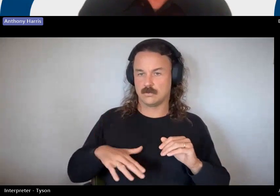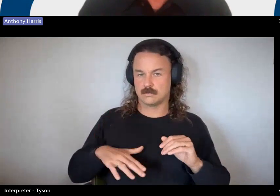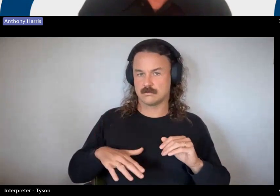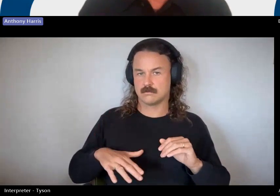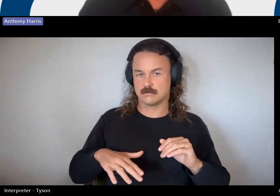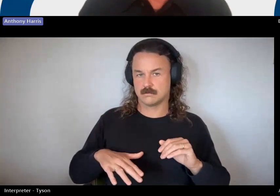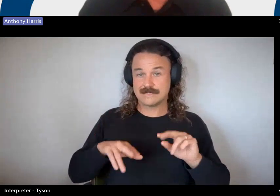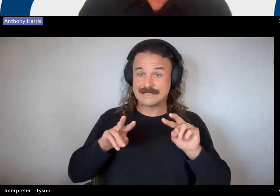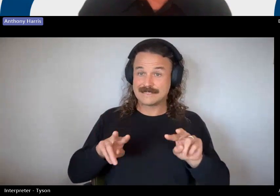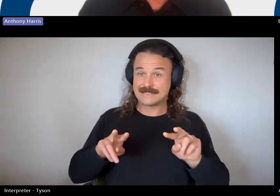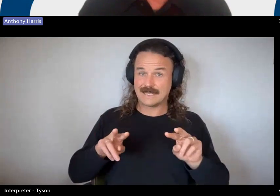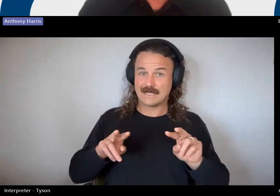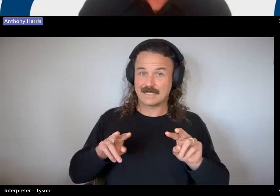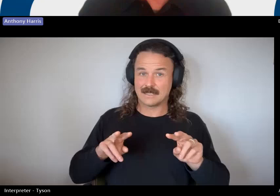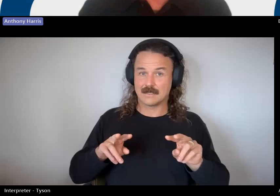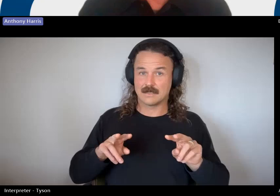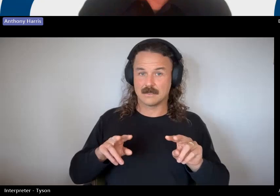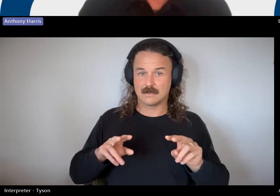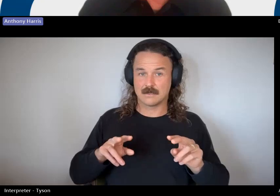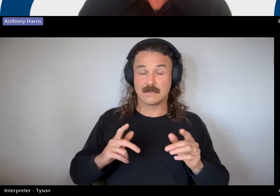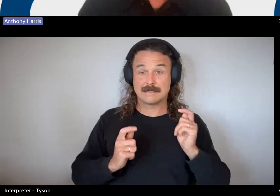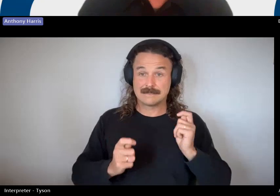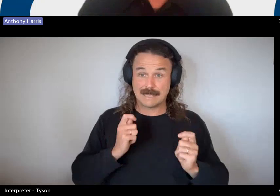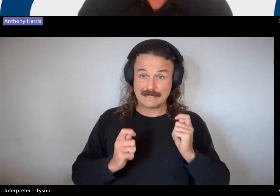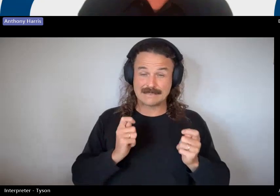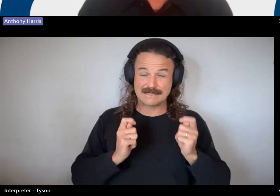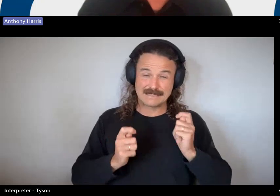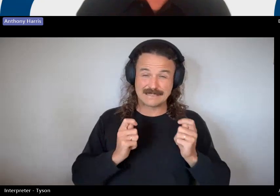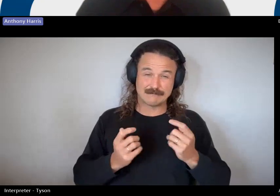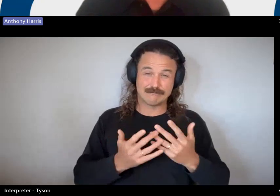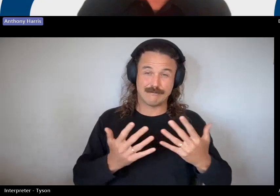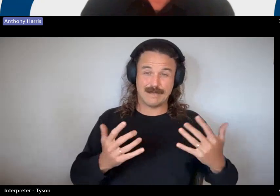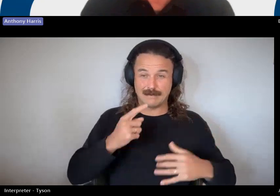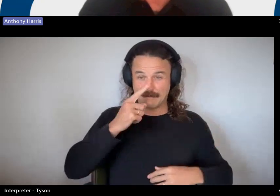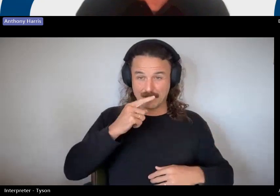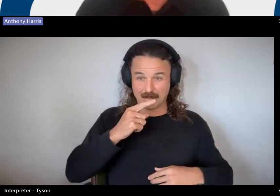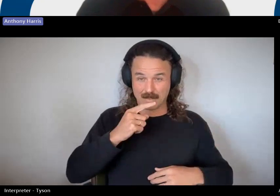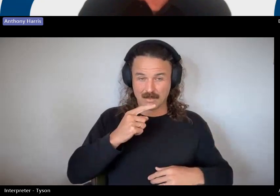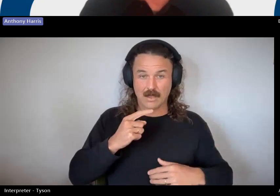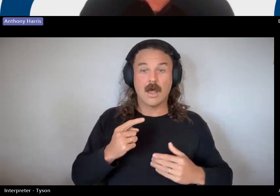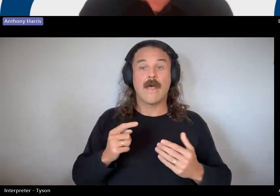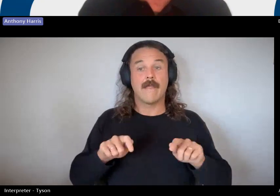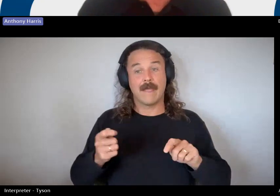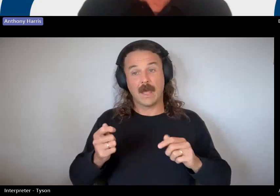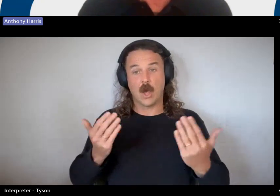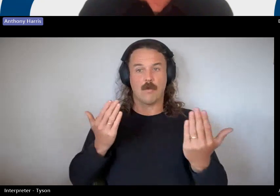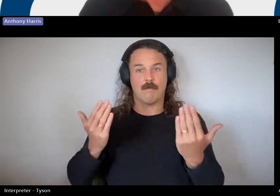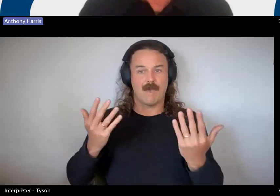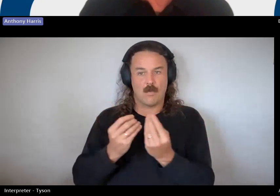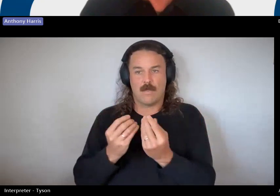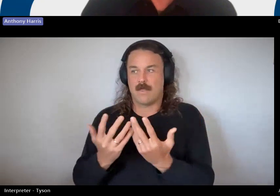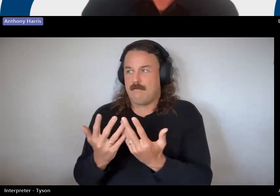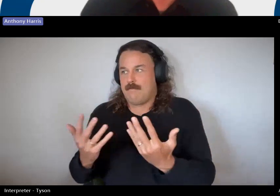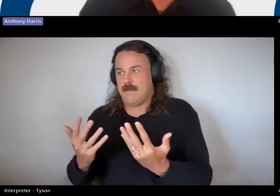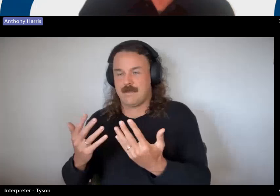on large data sets so we can see whether it fulfills its promise of being a responsive measure